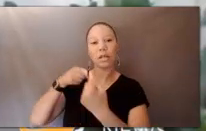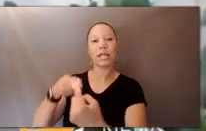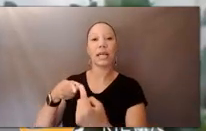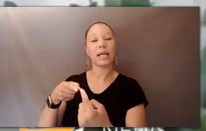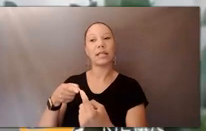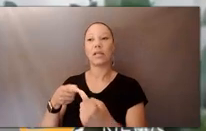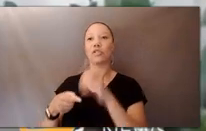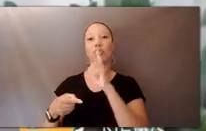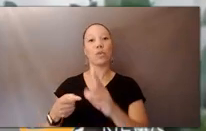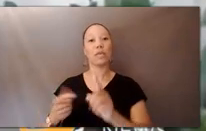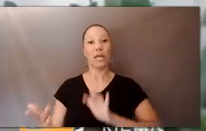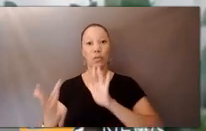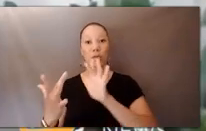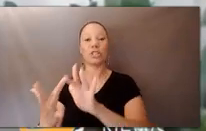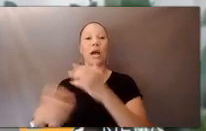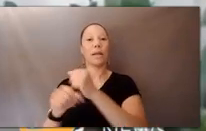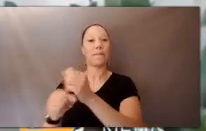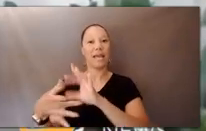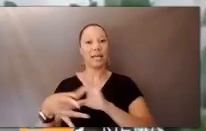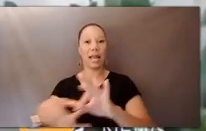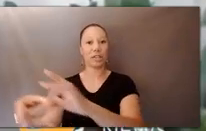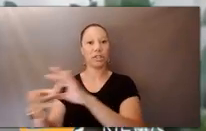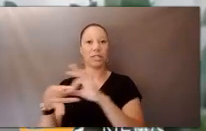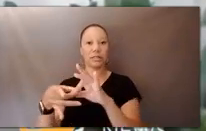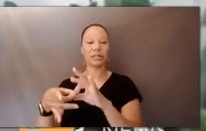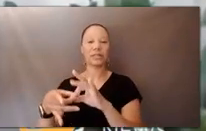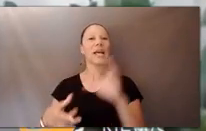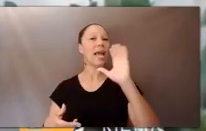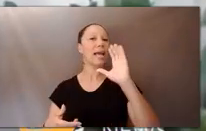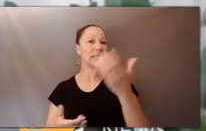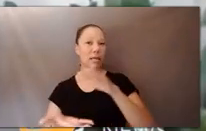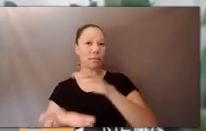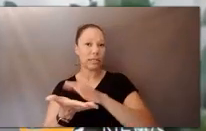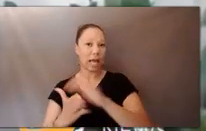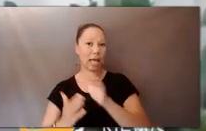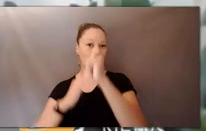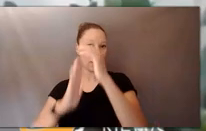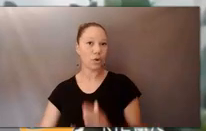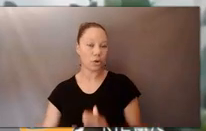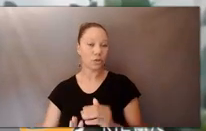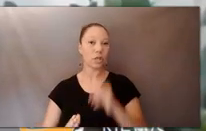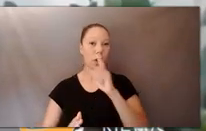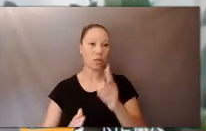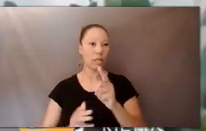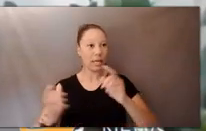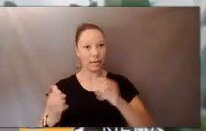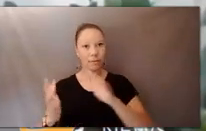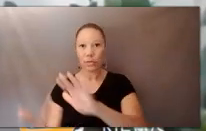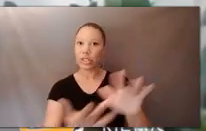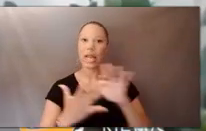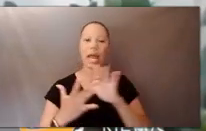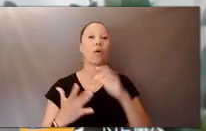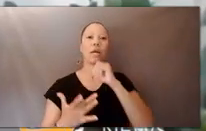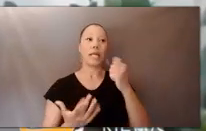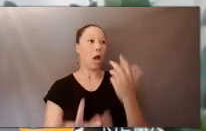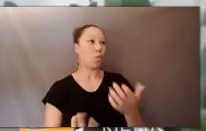really to reach out and make those connections. And it sounds like site leaders are also leading that to reach out and not wait for